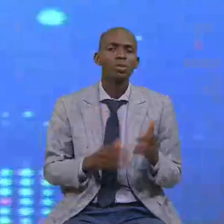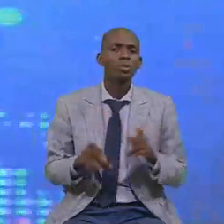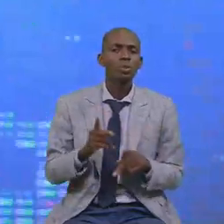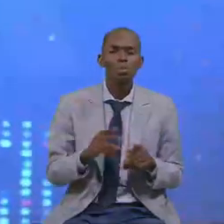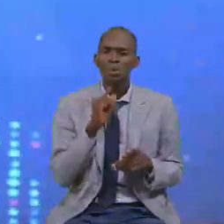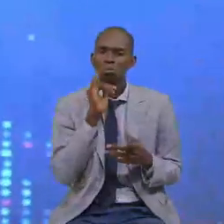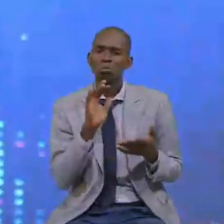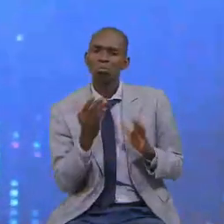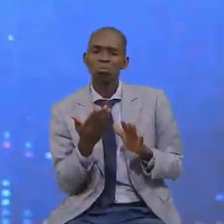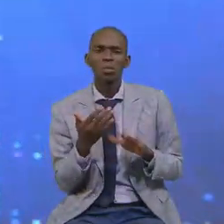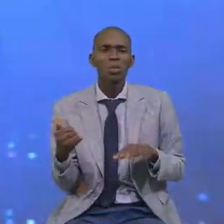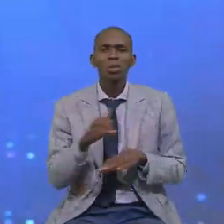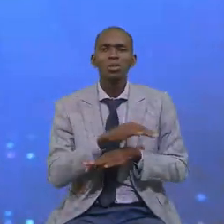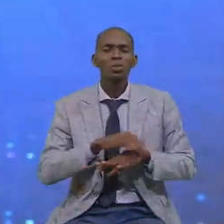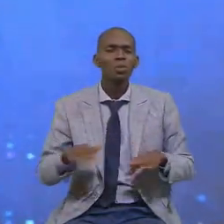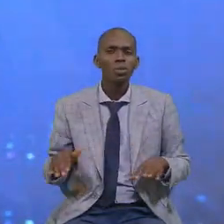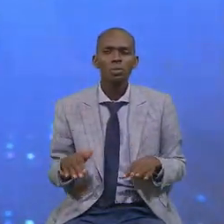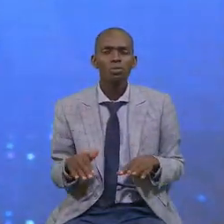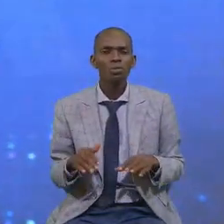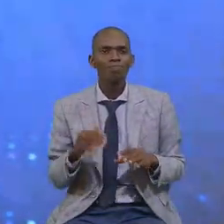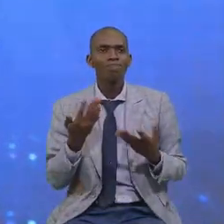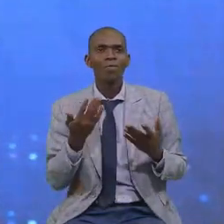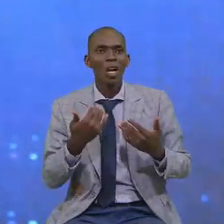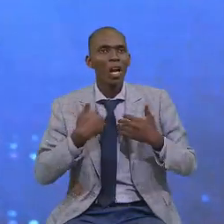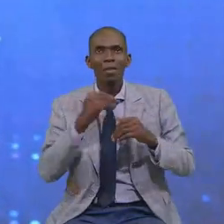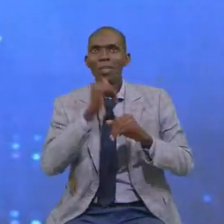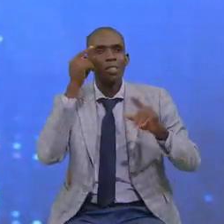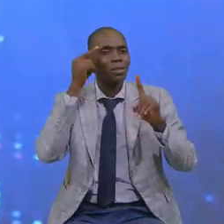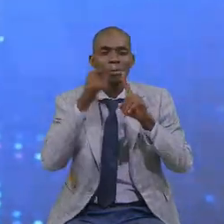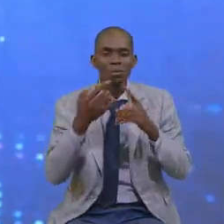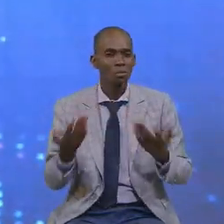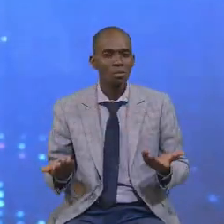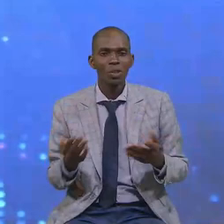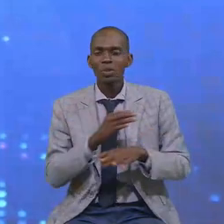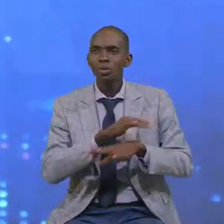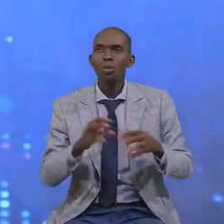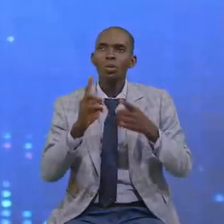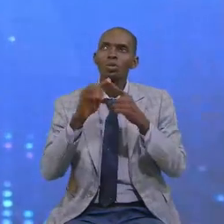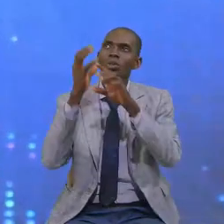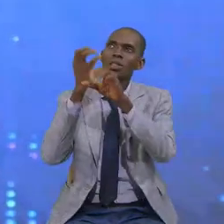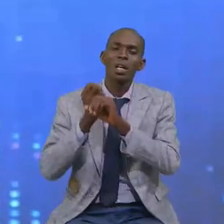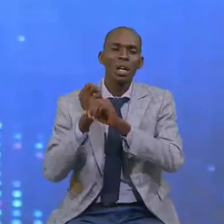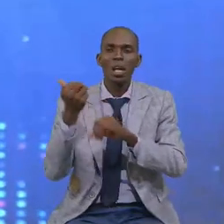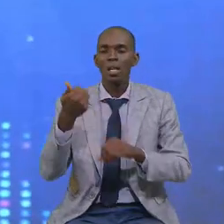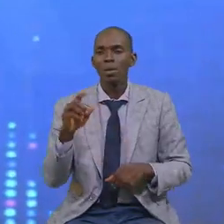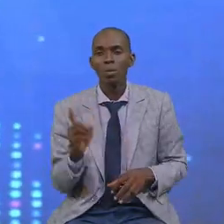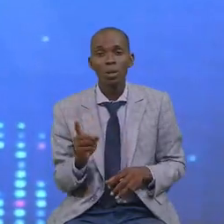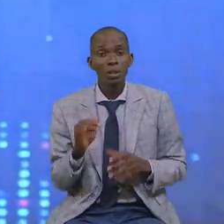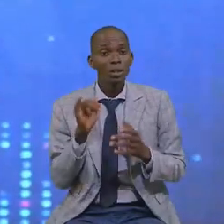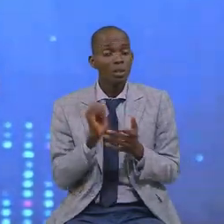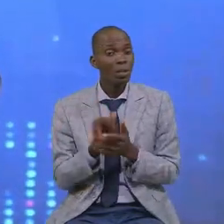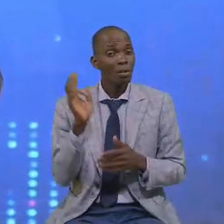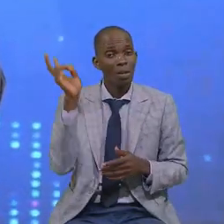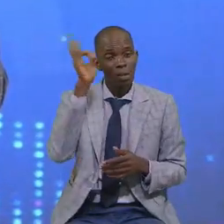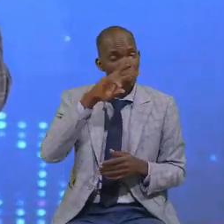they don't really aim at anything, and they don't really want to get anywhere. That carelessness,